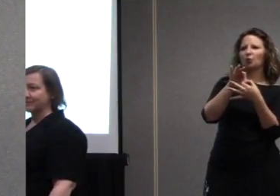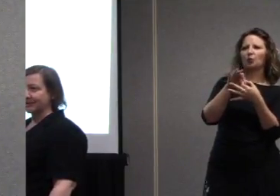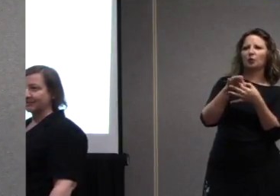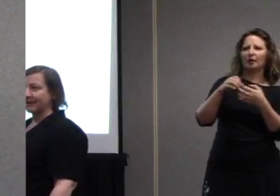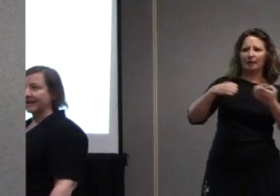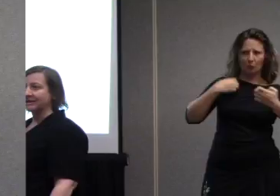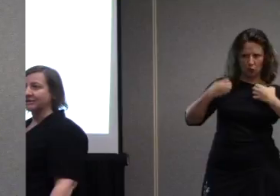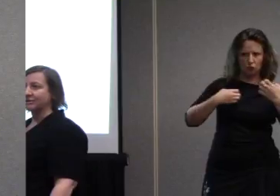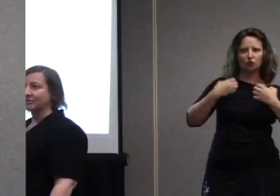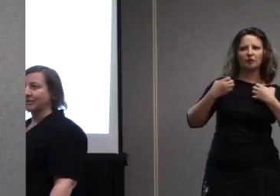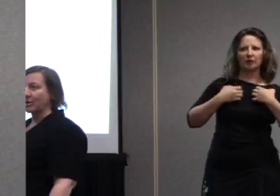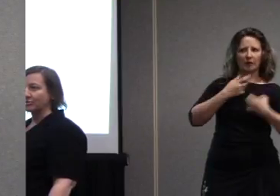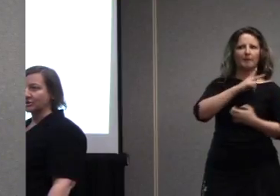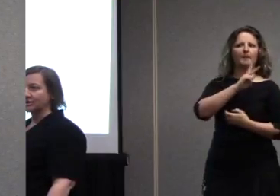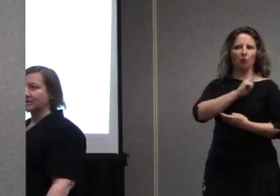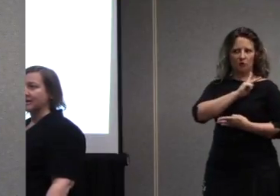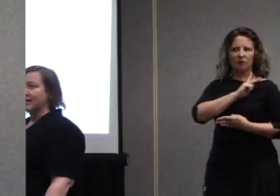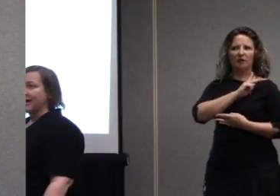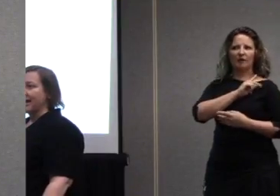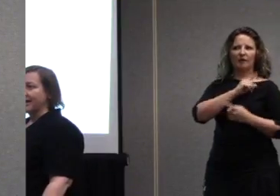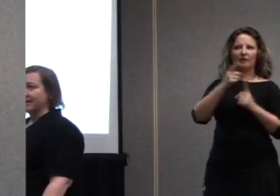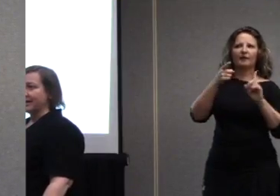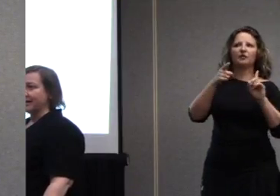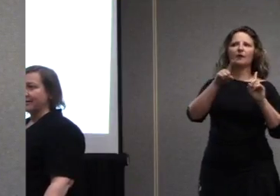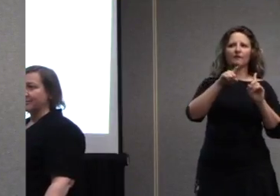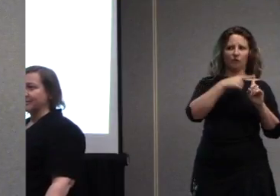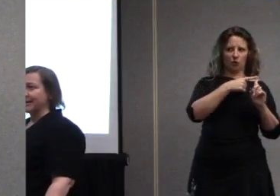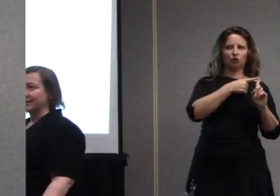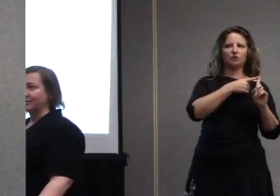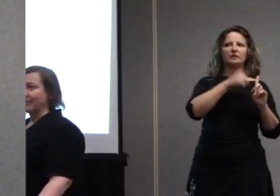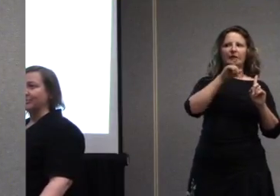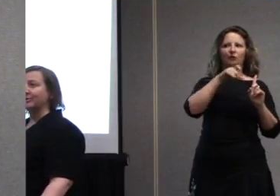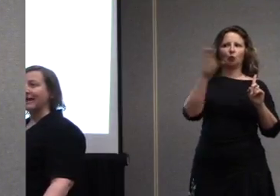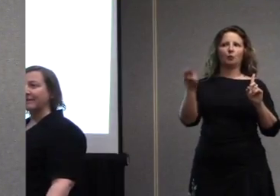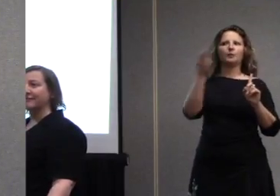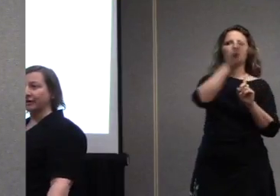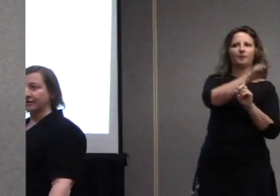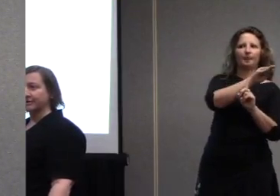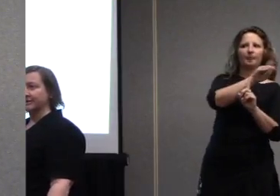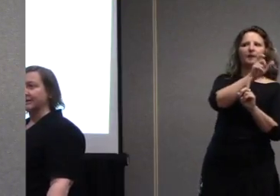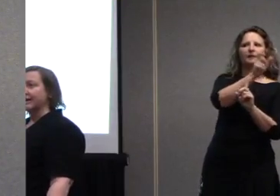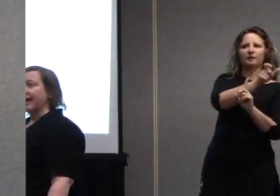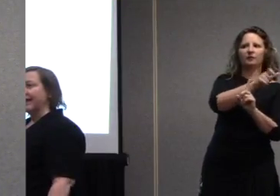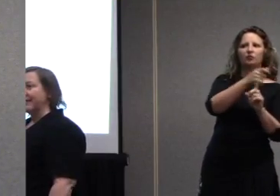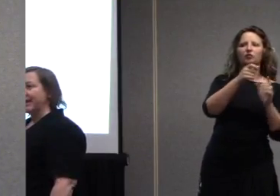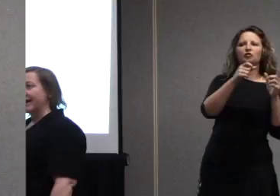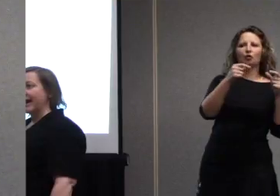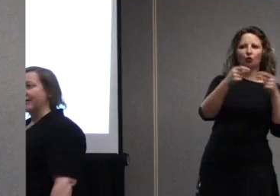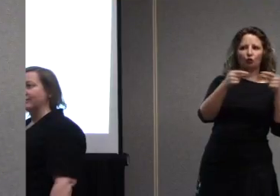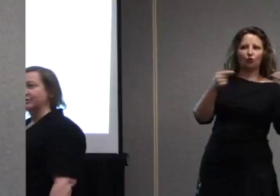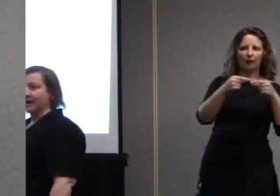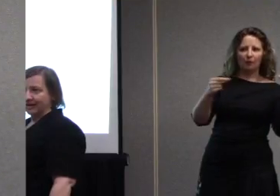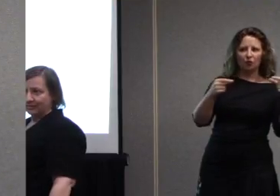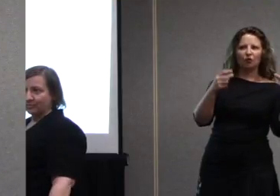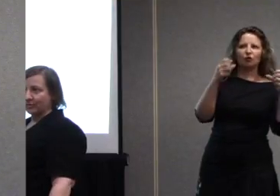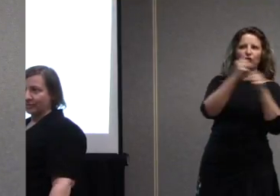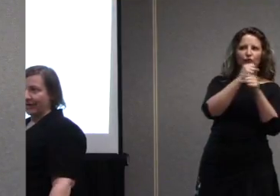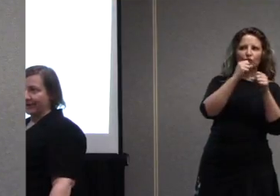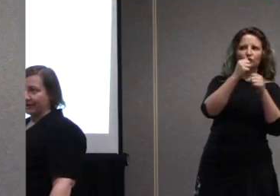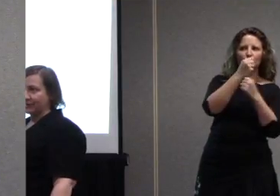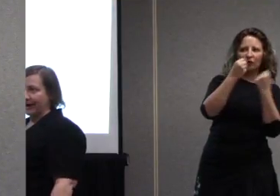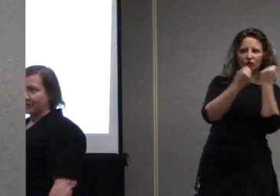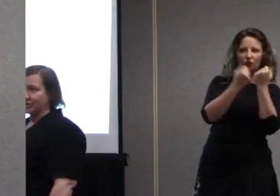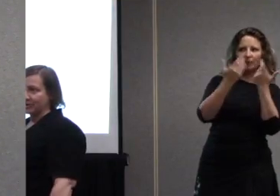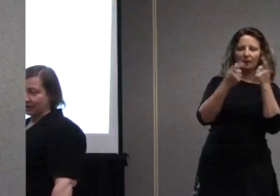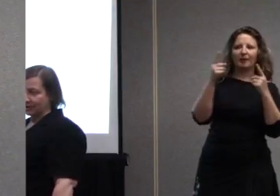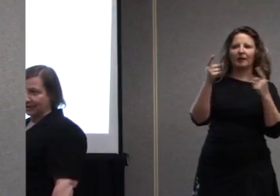that's how I do that first one. But the second one I think is really related to emotions and personality, so I would put that first,